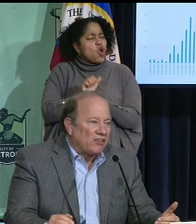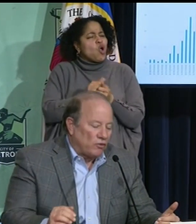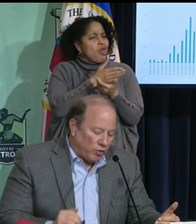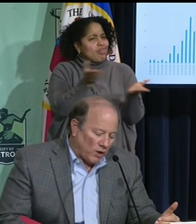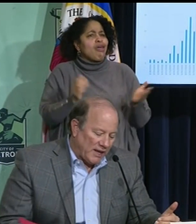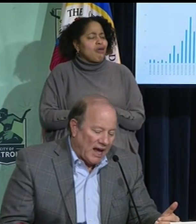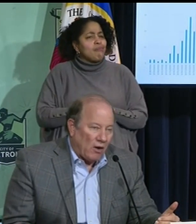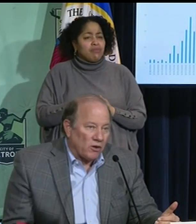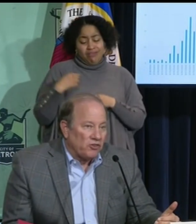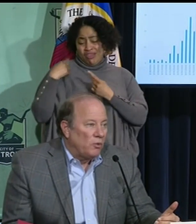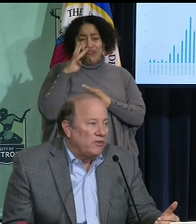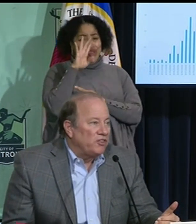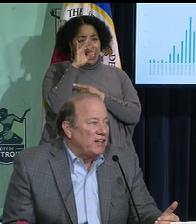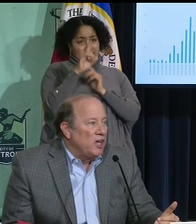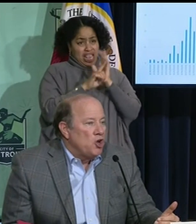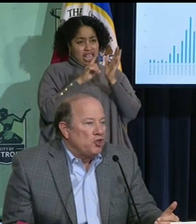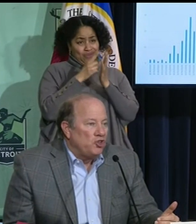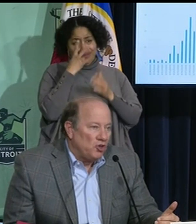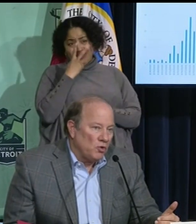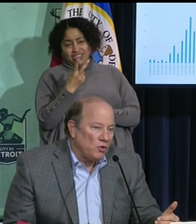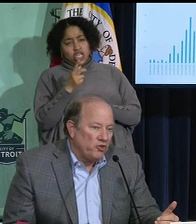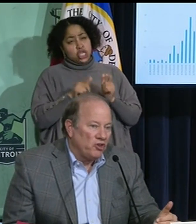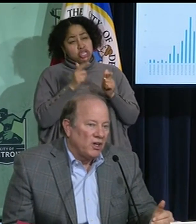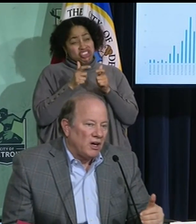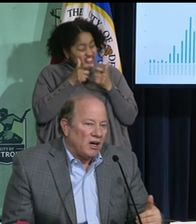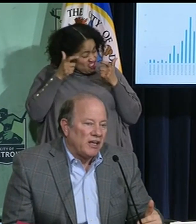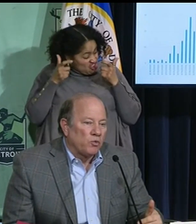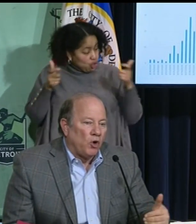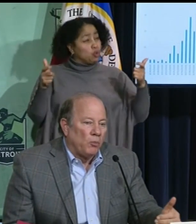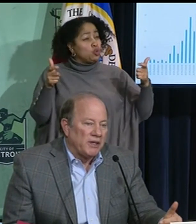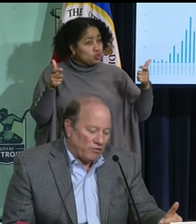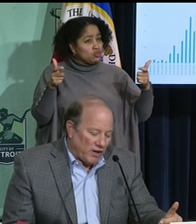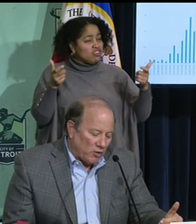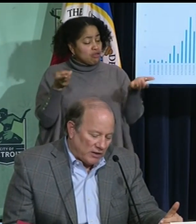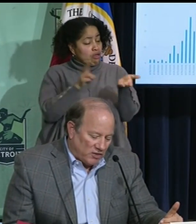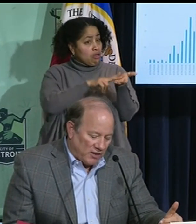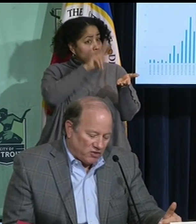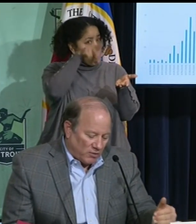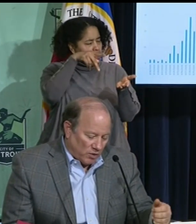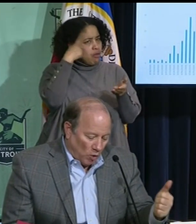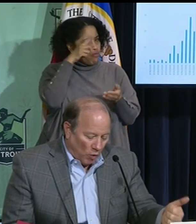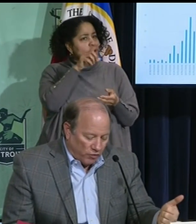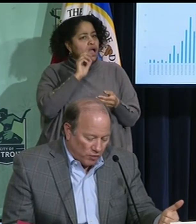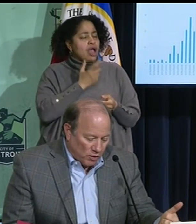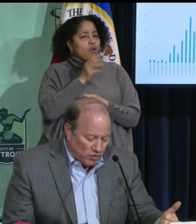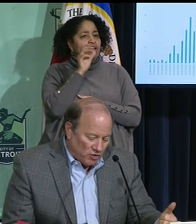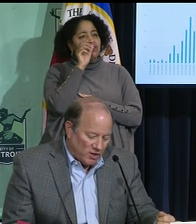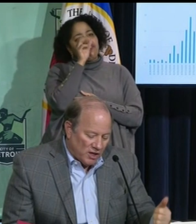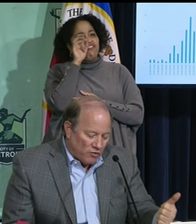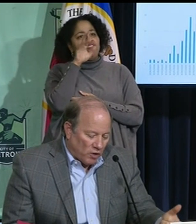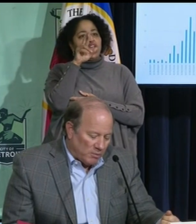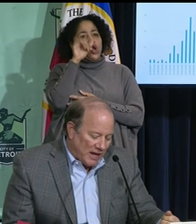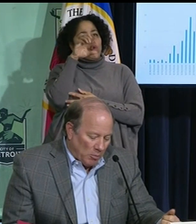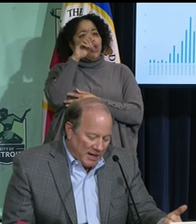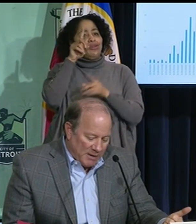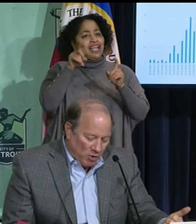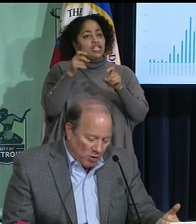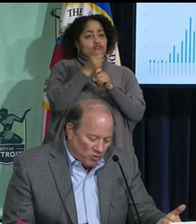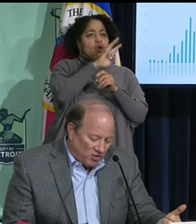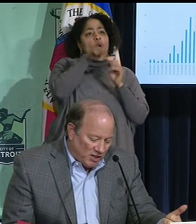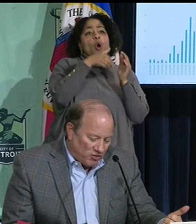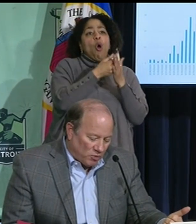in the last 48 hours, we've seen huge enrollment in Fairgrounds testing from Whole Foods, from Del